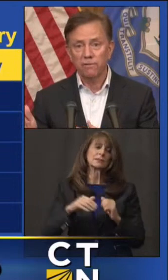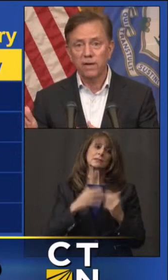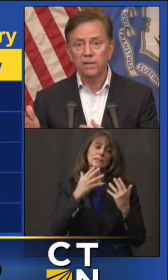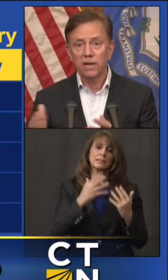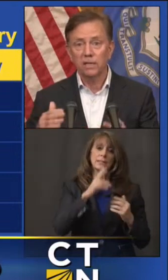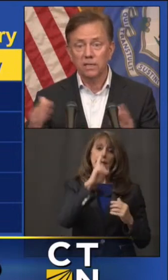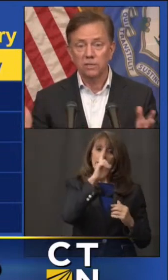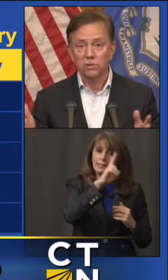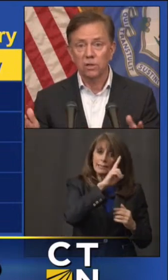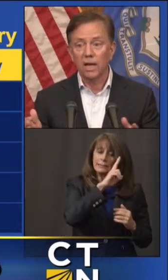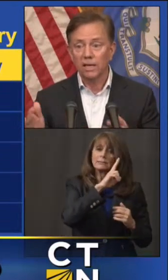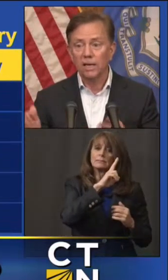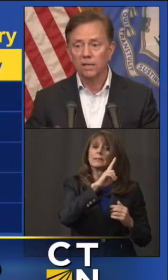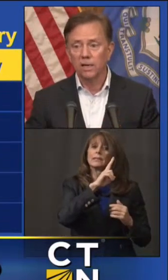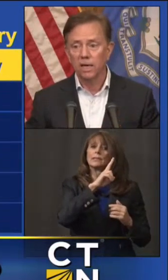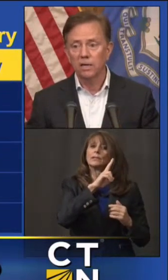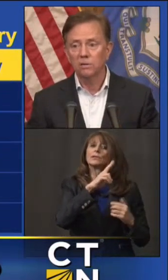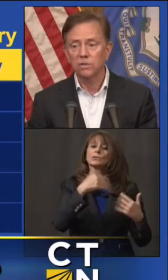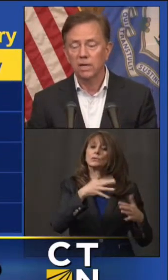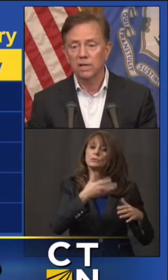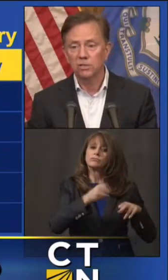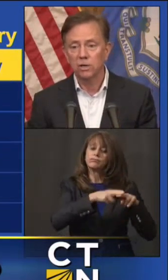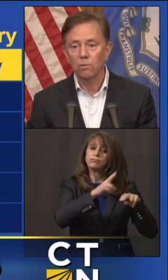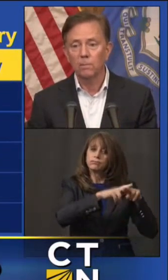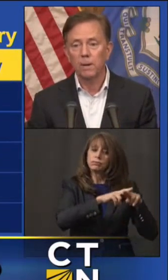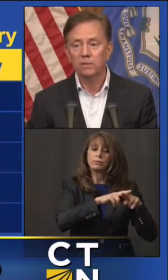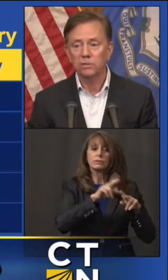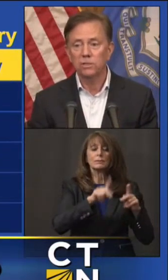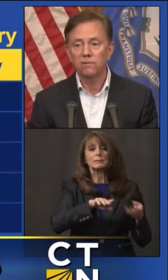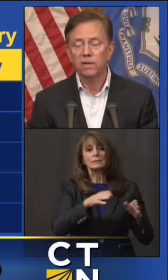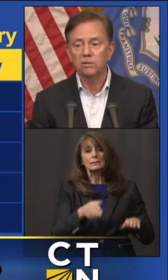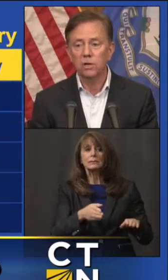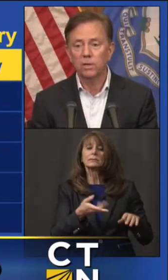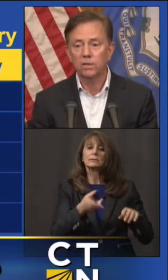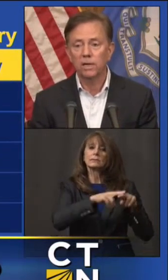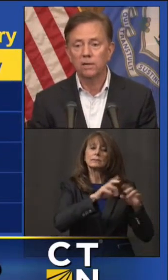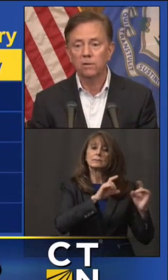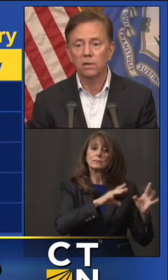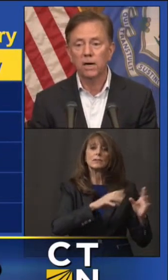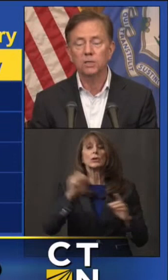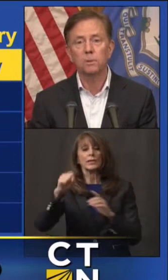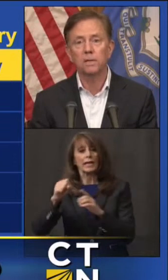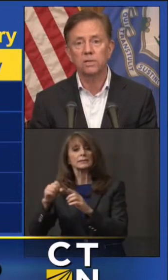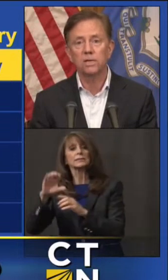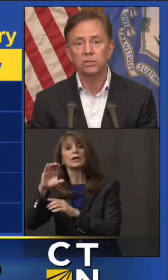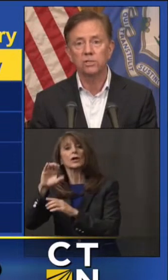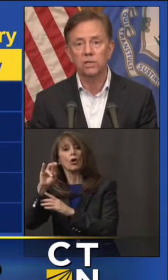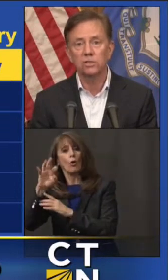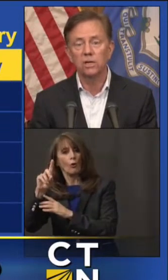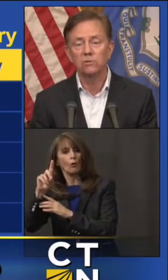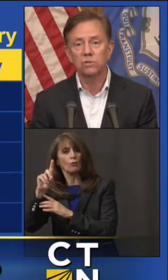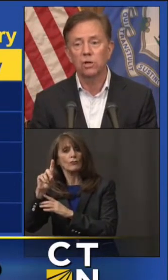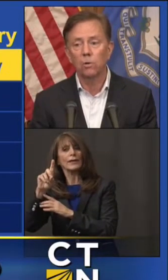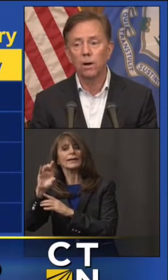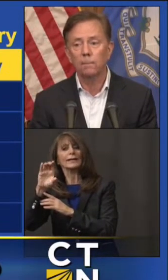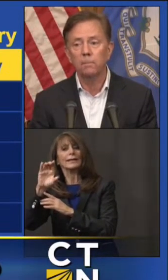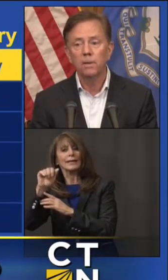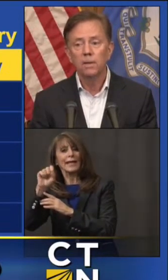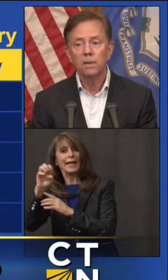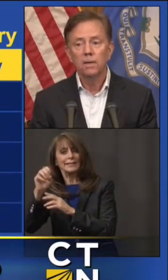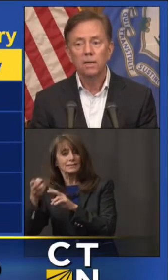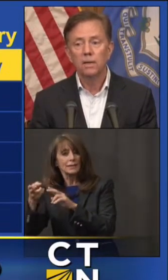and fatalities are lagging indicators, and so while positivity is going down, hospitalizations continues to go